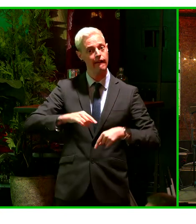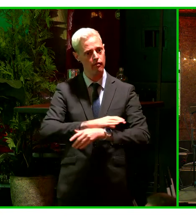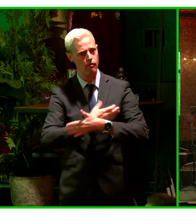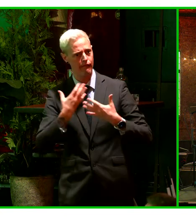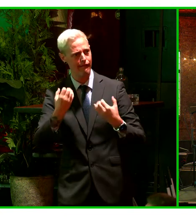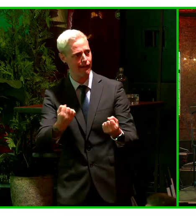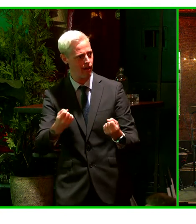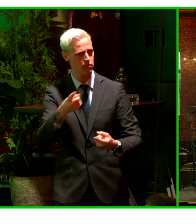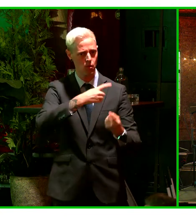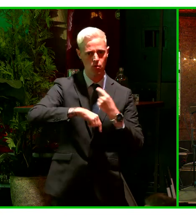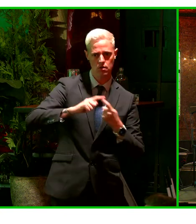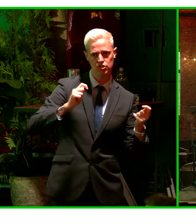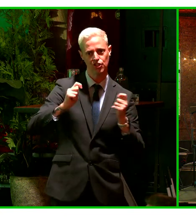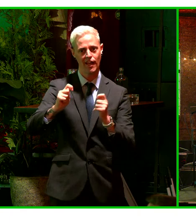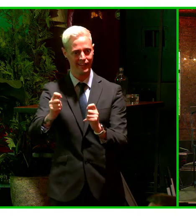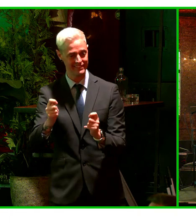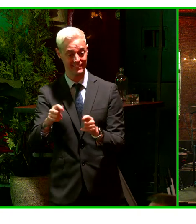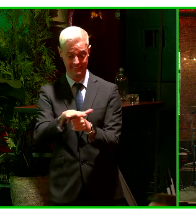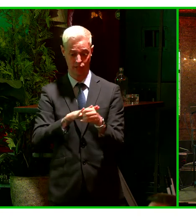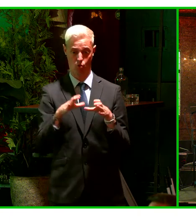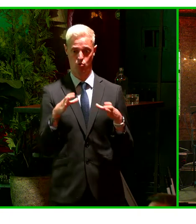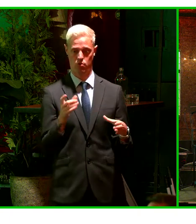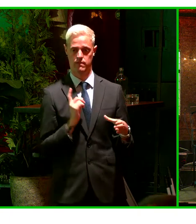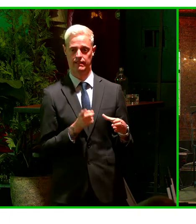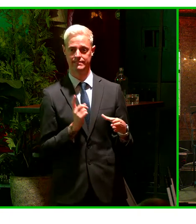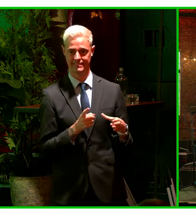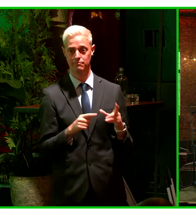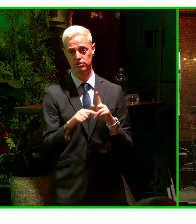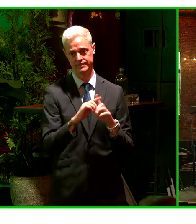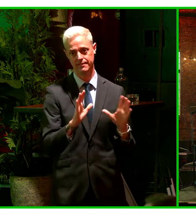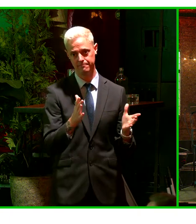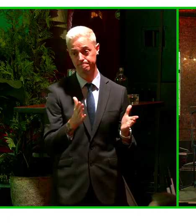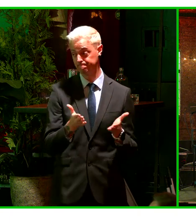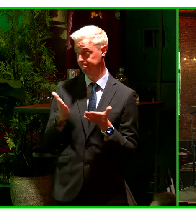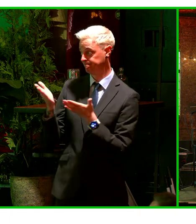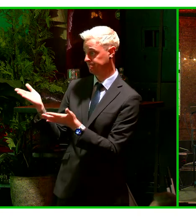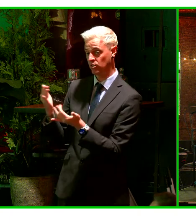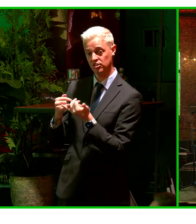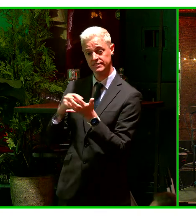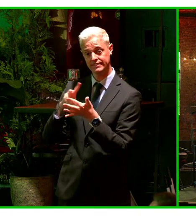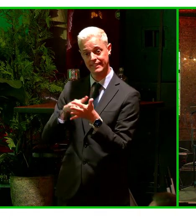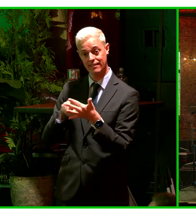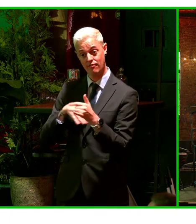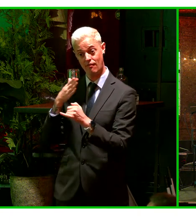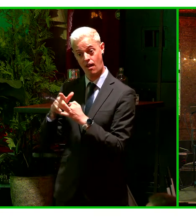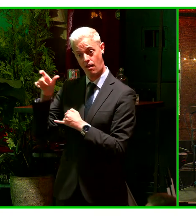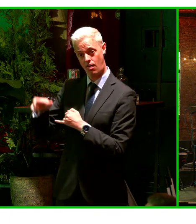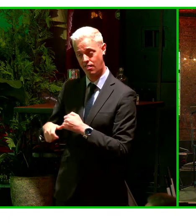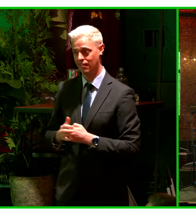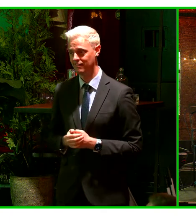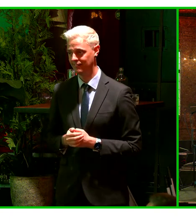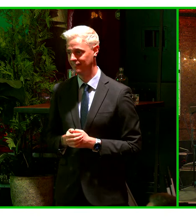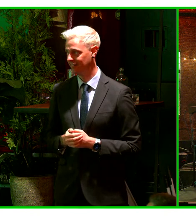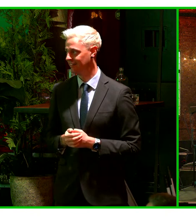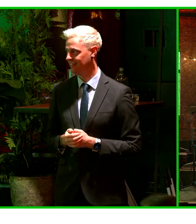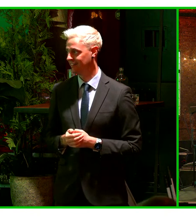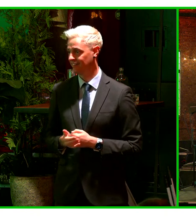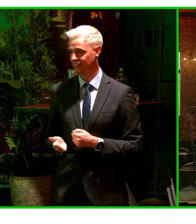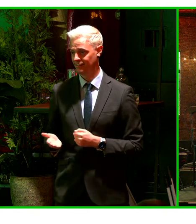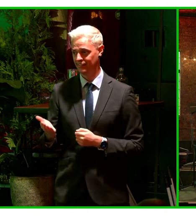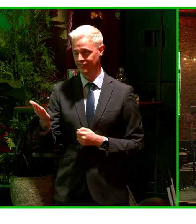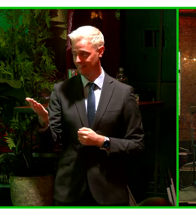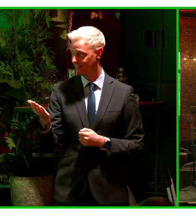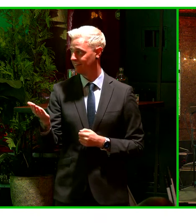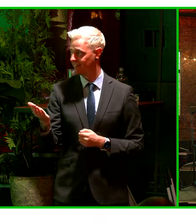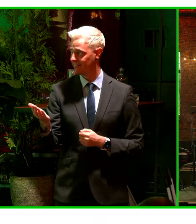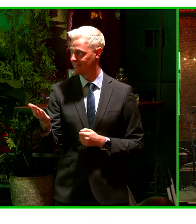making things happen, that's going to happen at a local level. Steve, the final word. Andy will always find it difficult to say anything nice